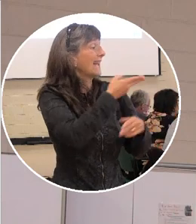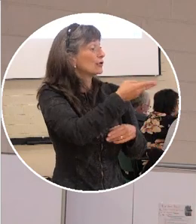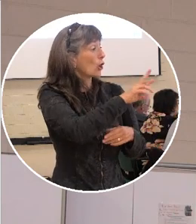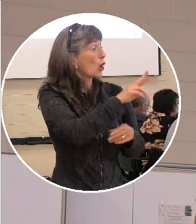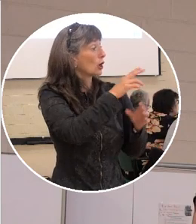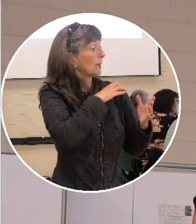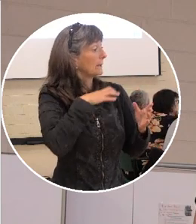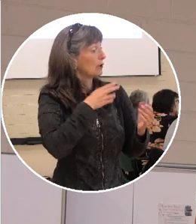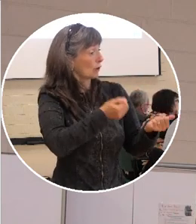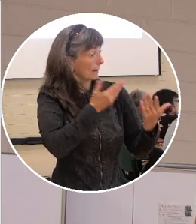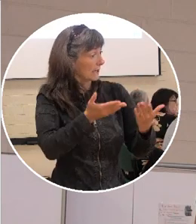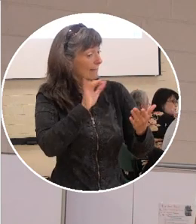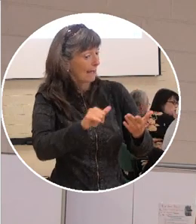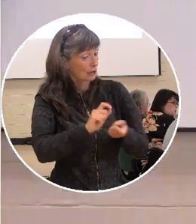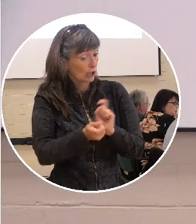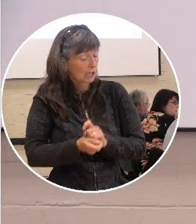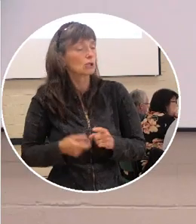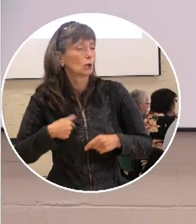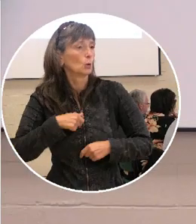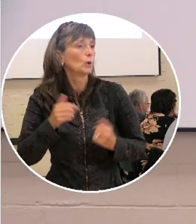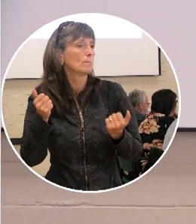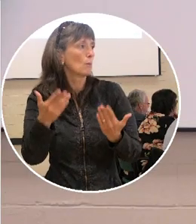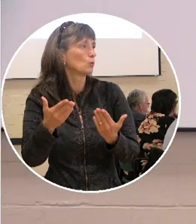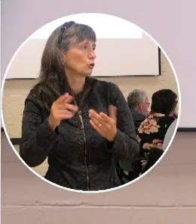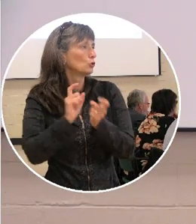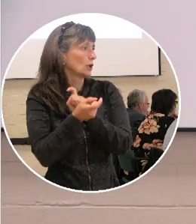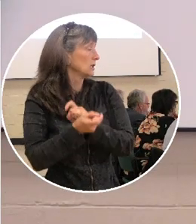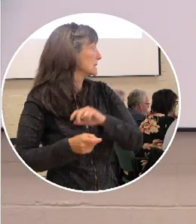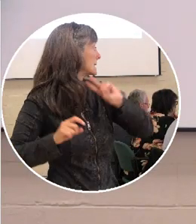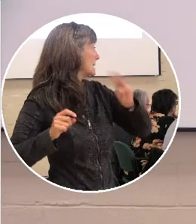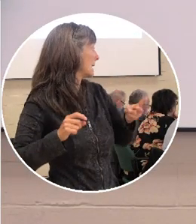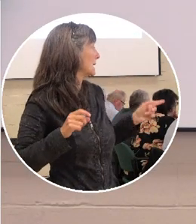a seconder. So we have a seconder in Eric.